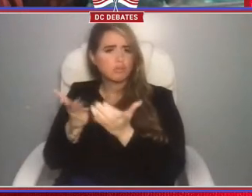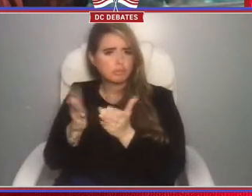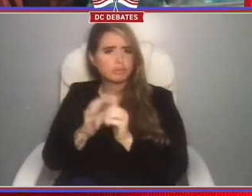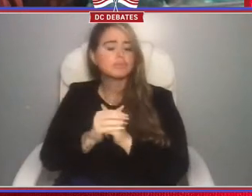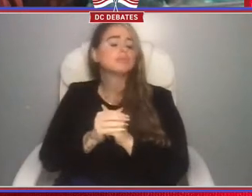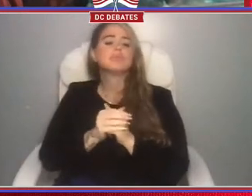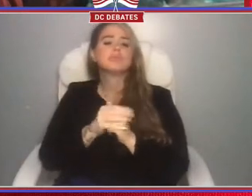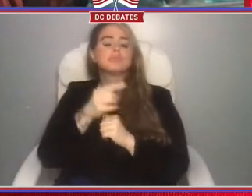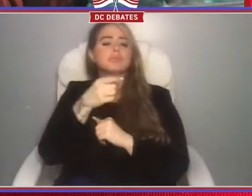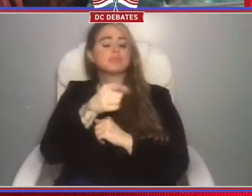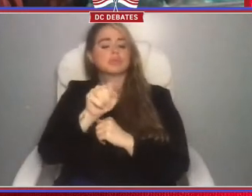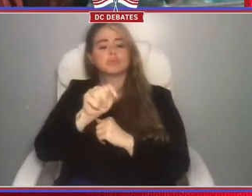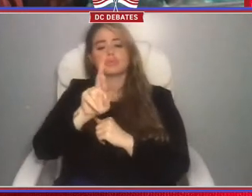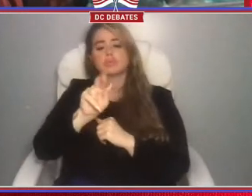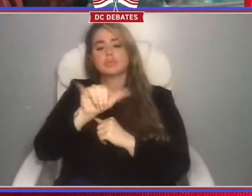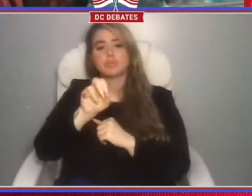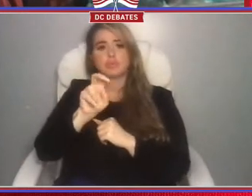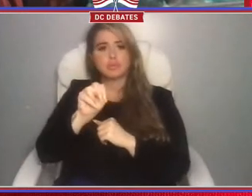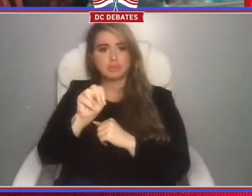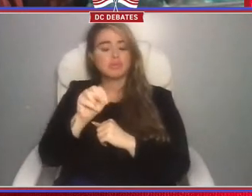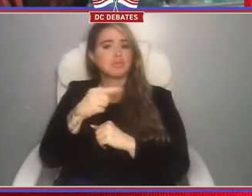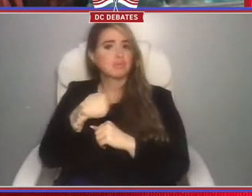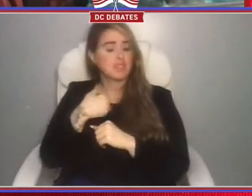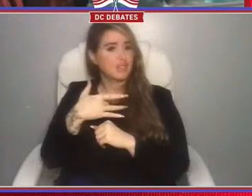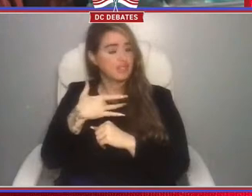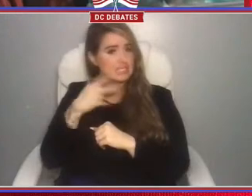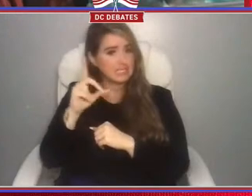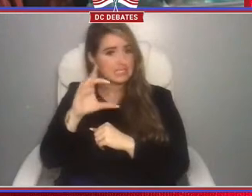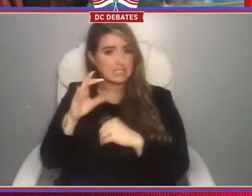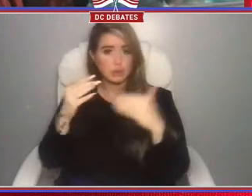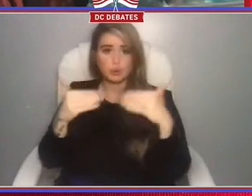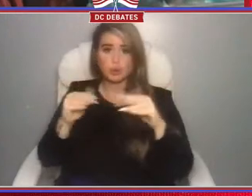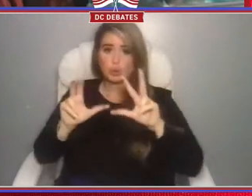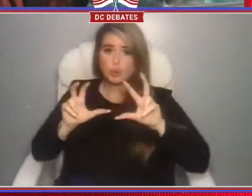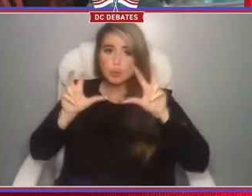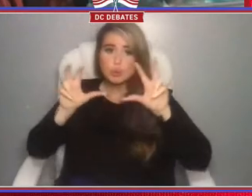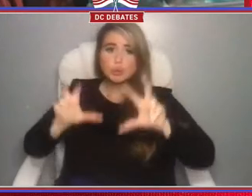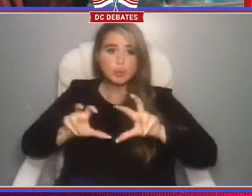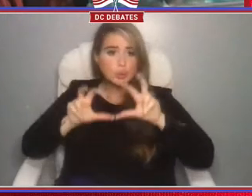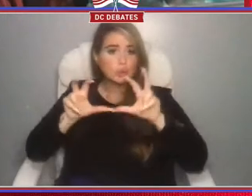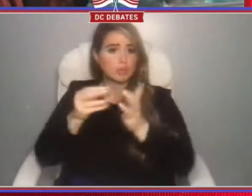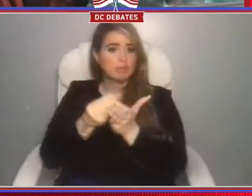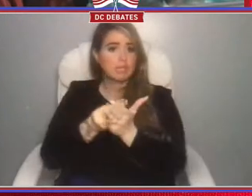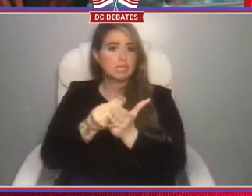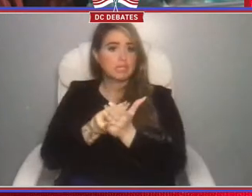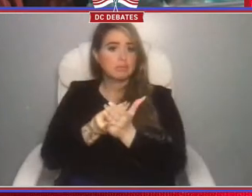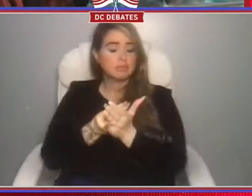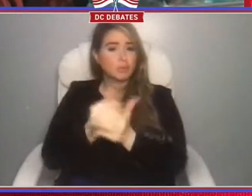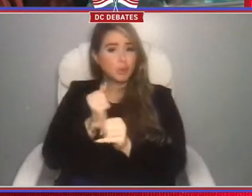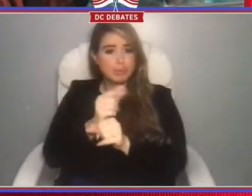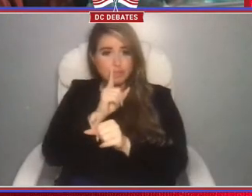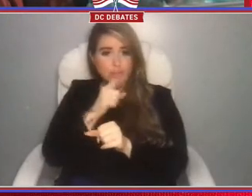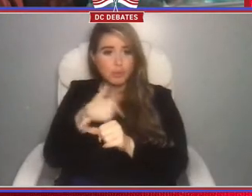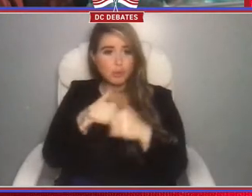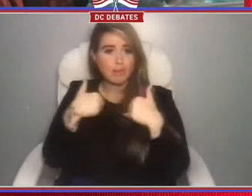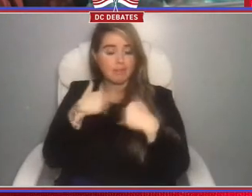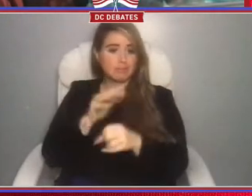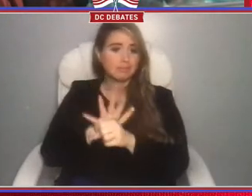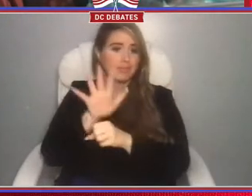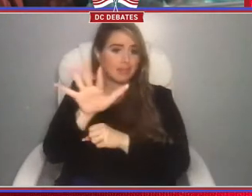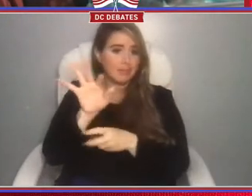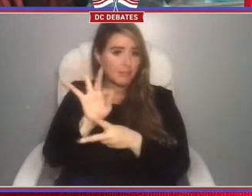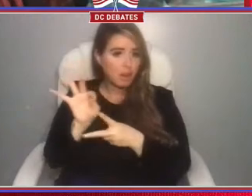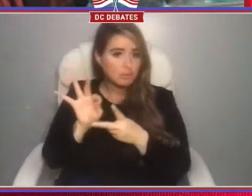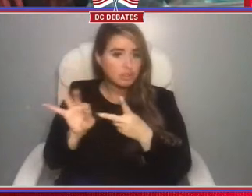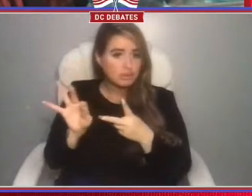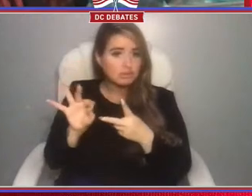in an enormous amount of money in ensuring that people have options as it relates to transportation. We have WMATA, which is,